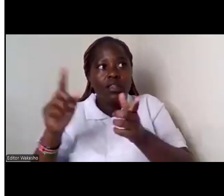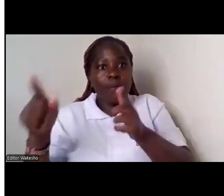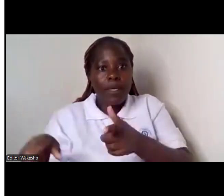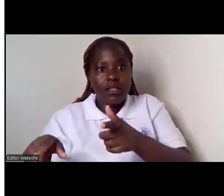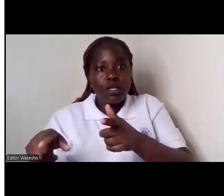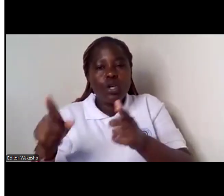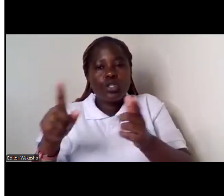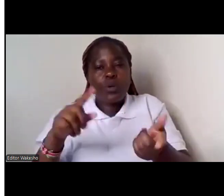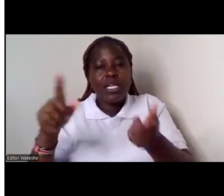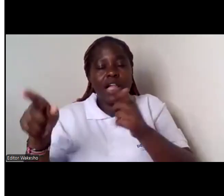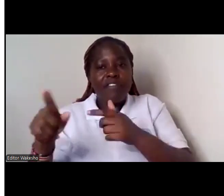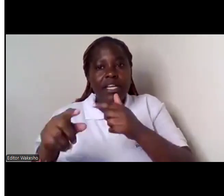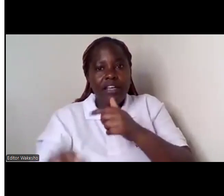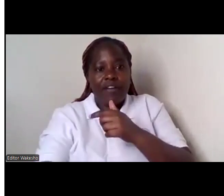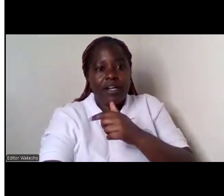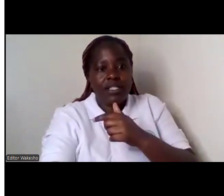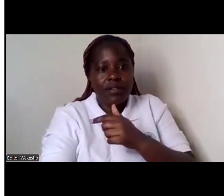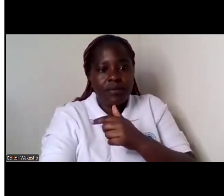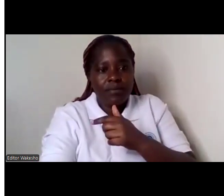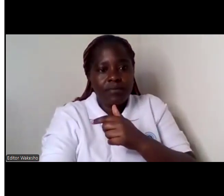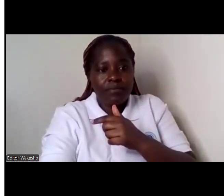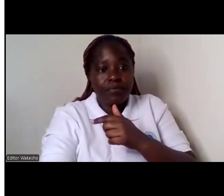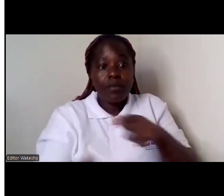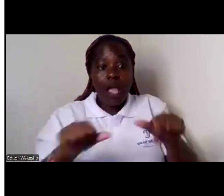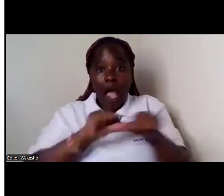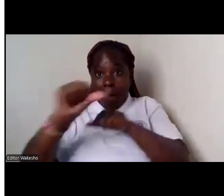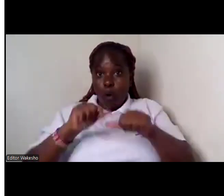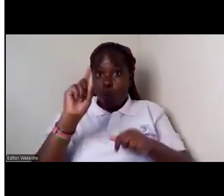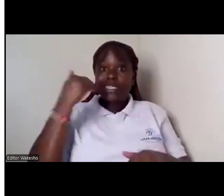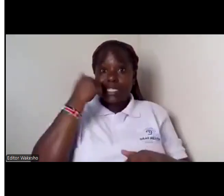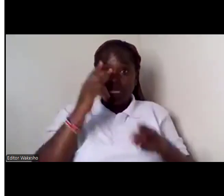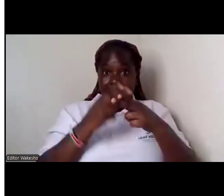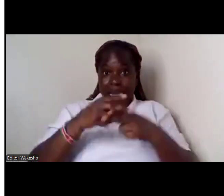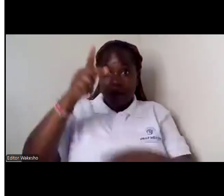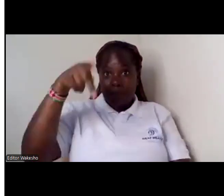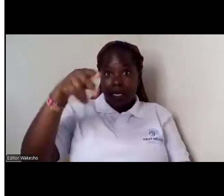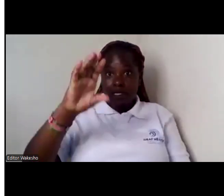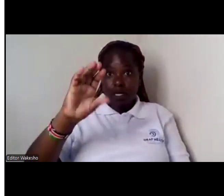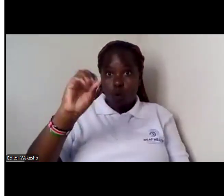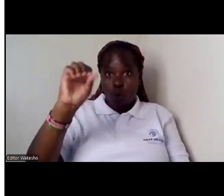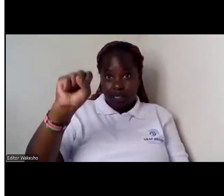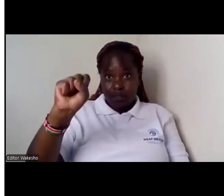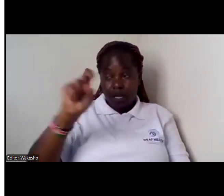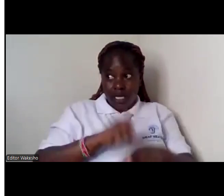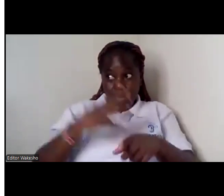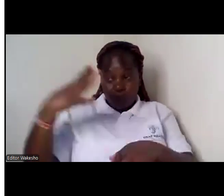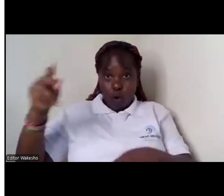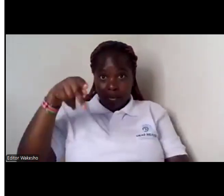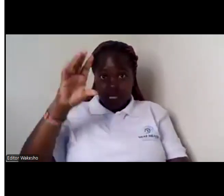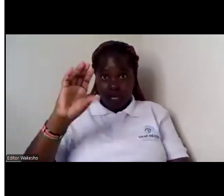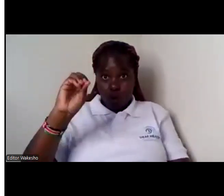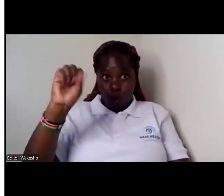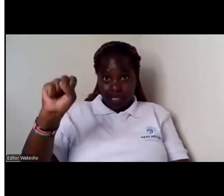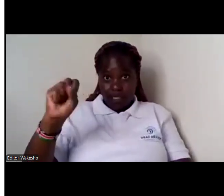the pills. So will it have any effect? Yeah, so that's a good question. It's a very common problem we see